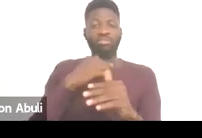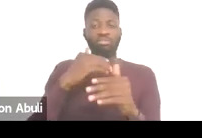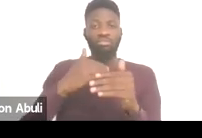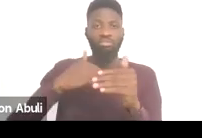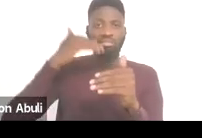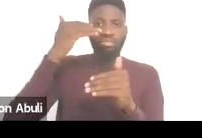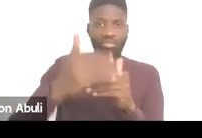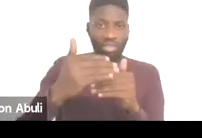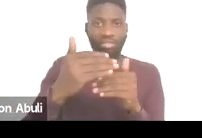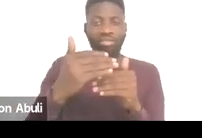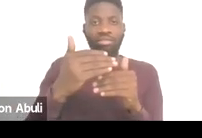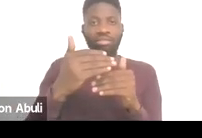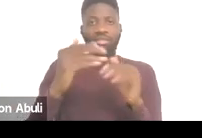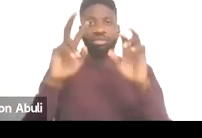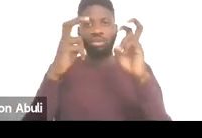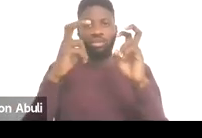module.